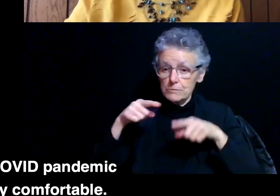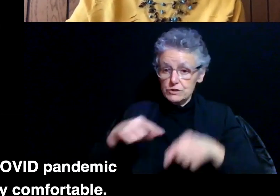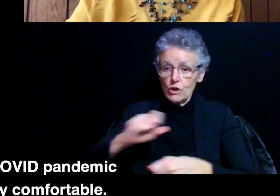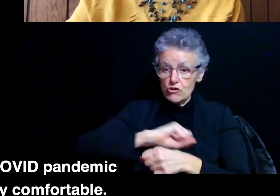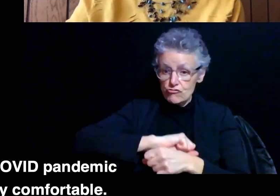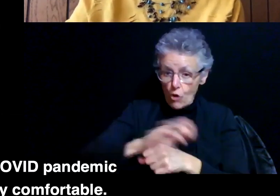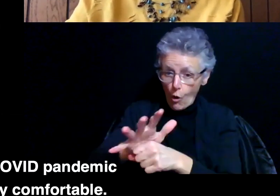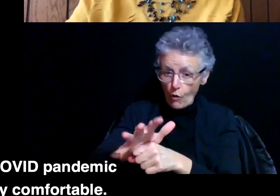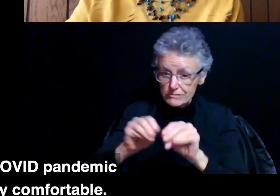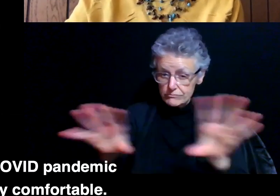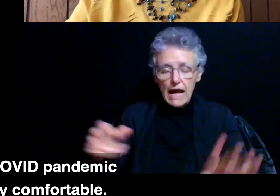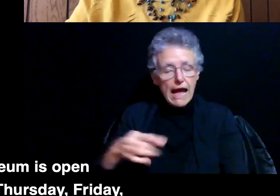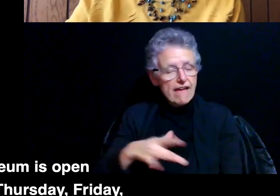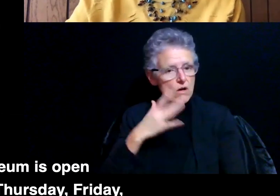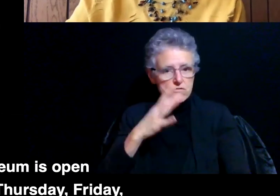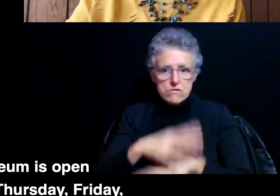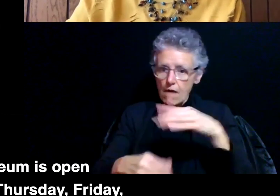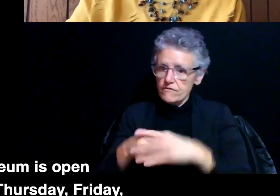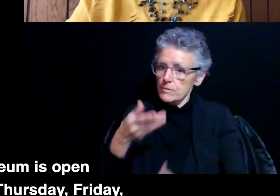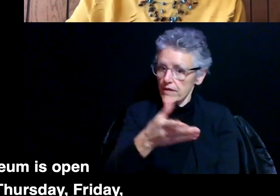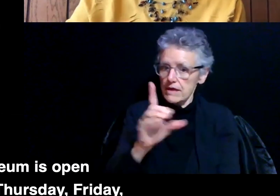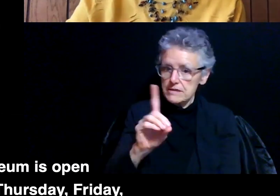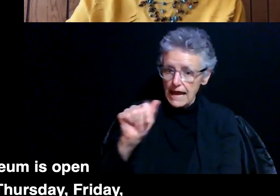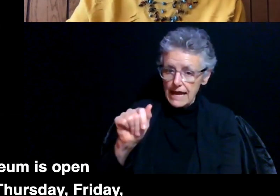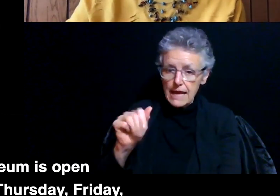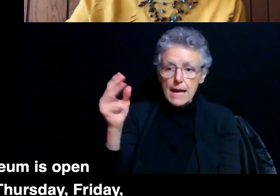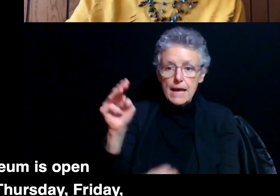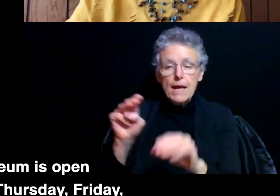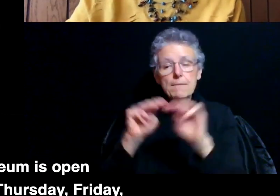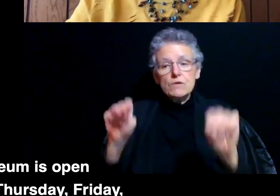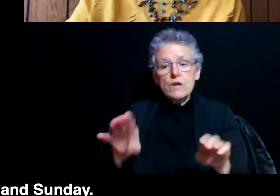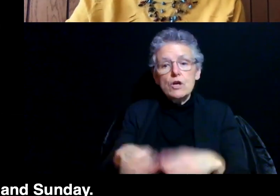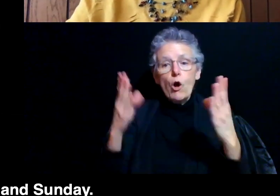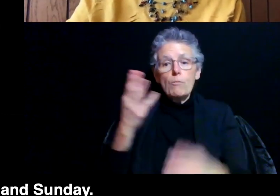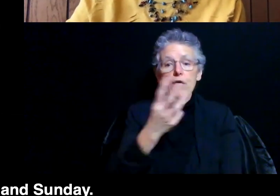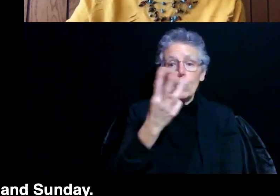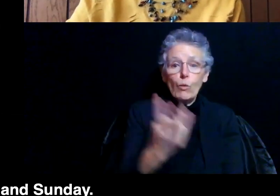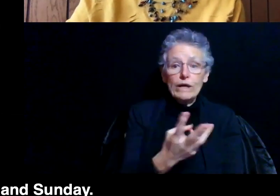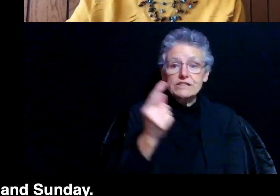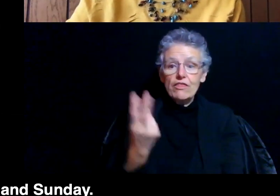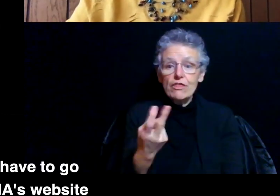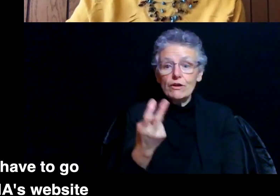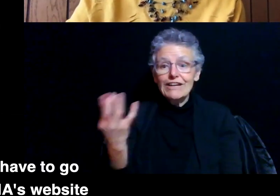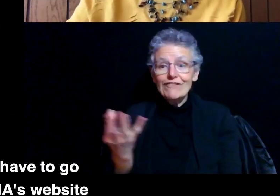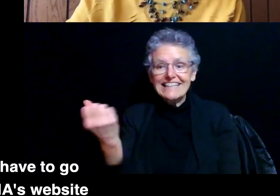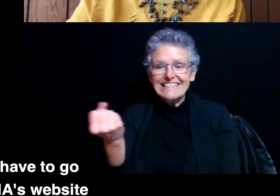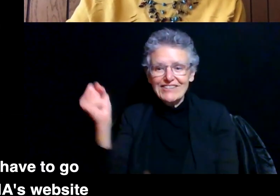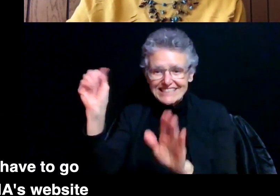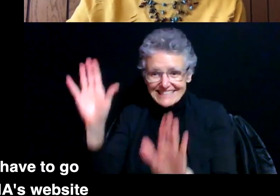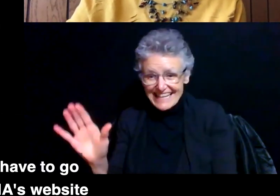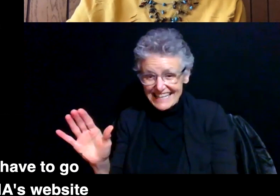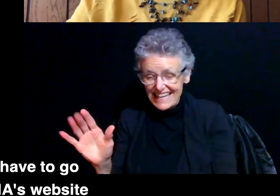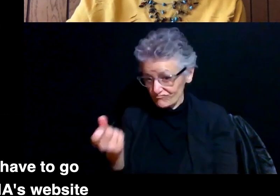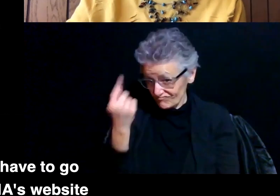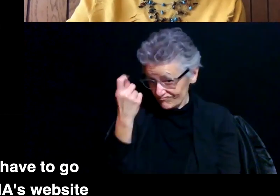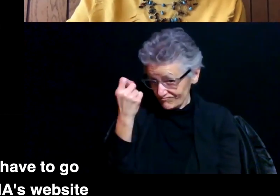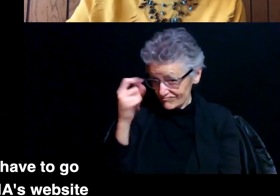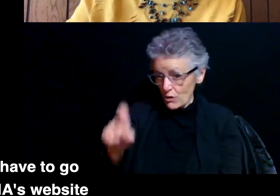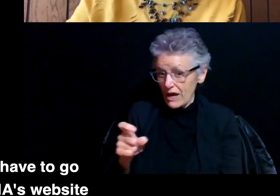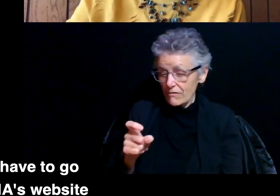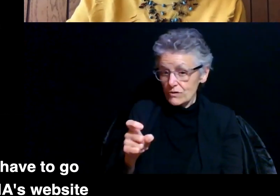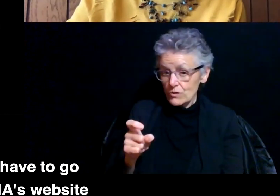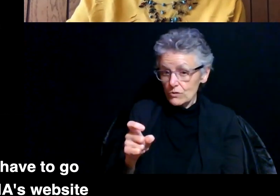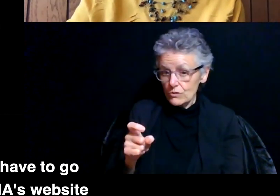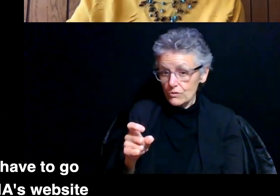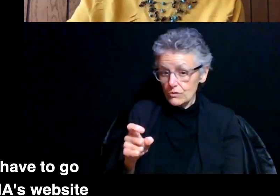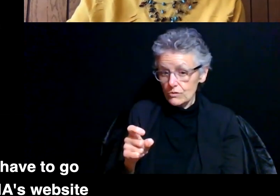very comfortable. The museum is open Wednesday, Thursday, Friday, Saturday, and Sunday. You do have to go on